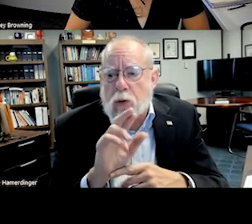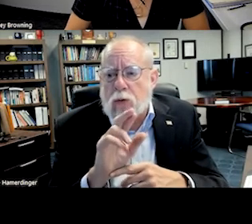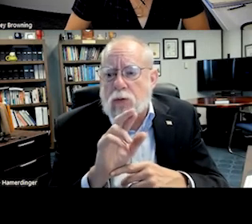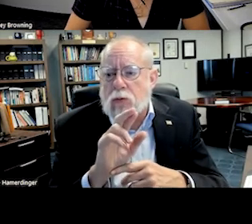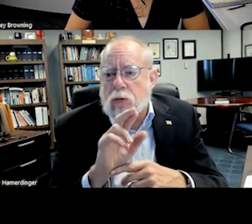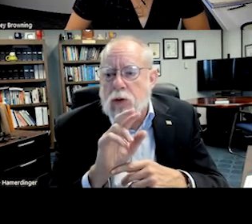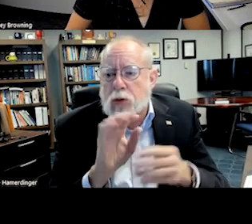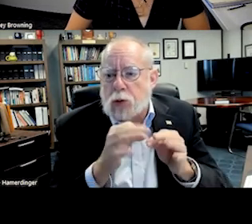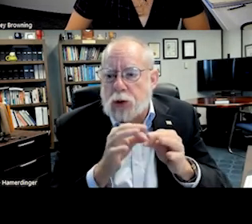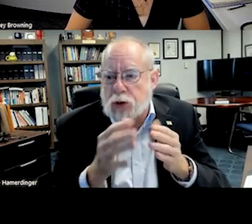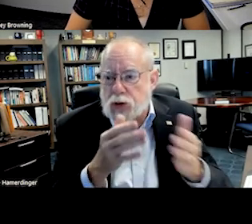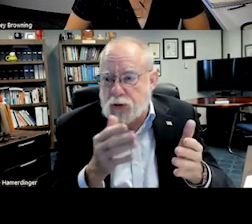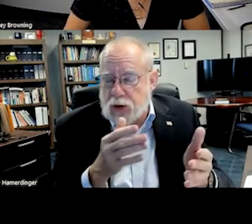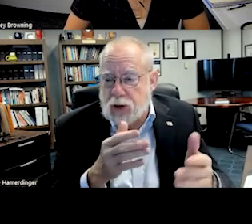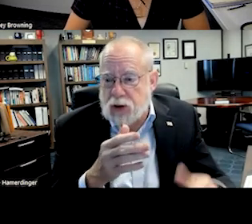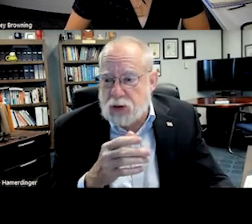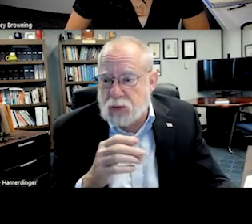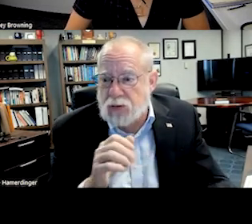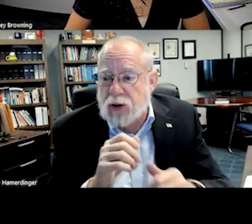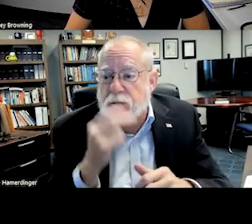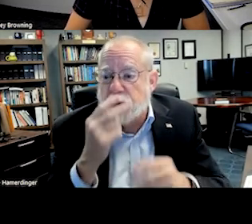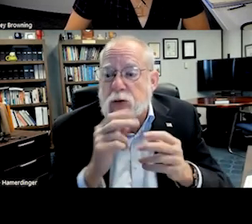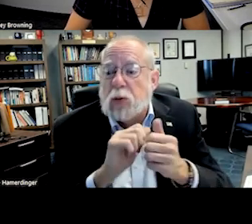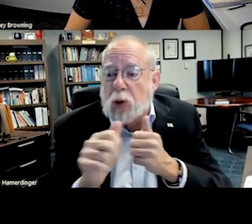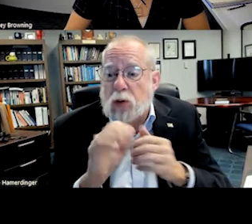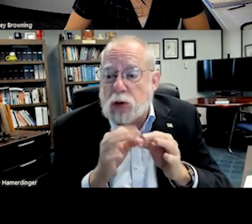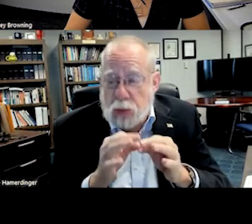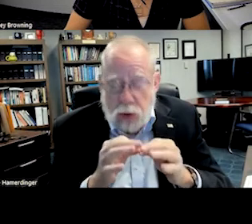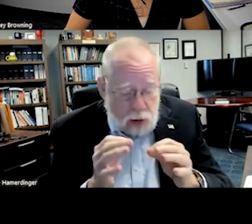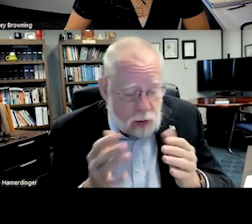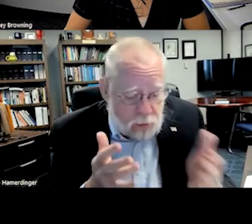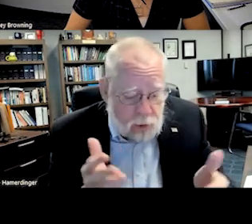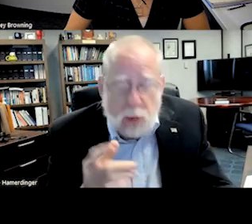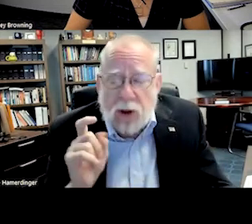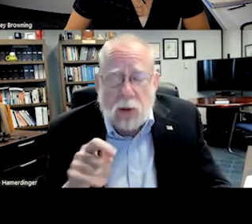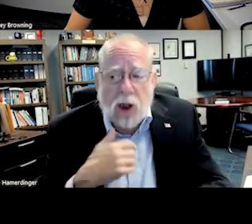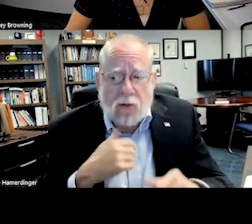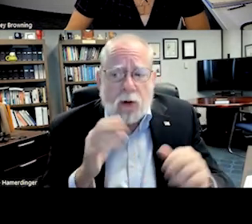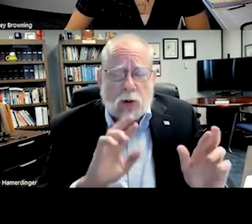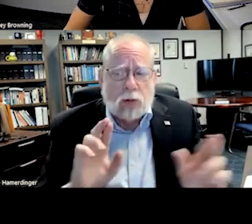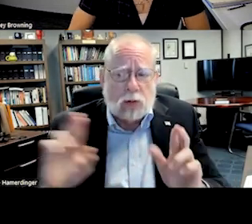live interpreter, or they have other interpreting services for people who need it.